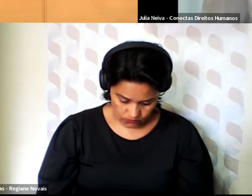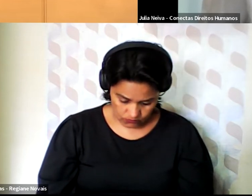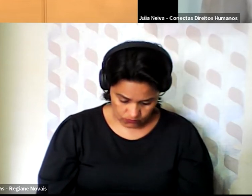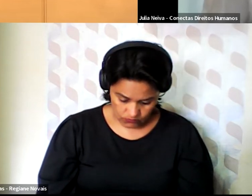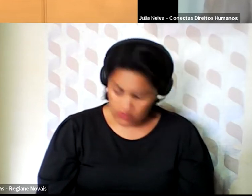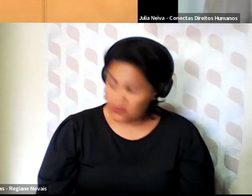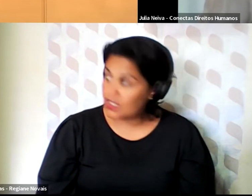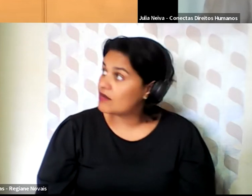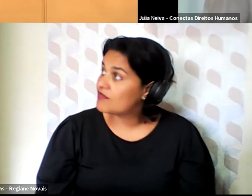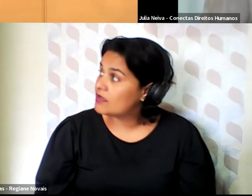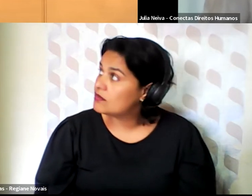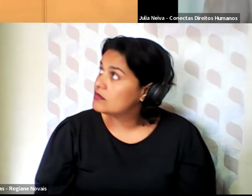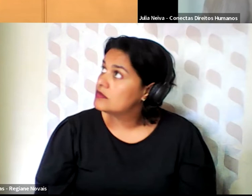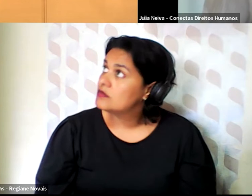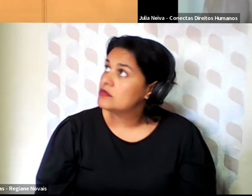First, is Brazil,